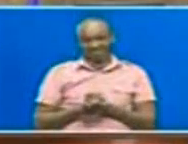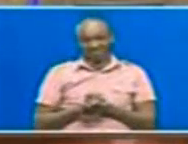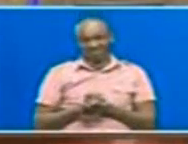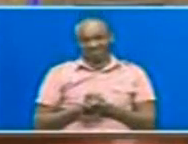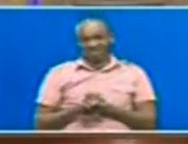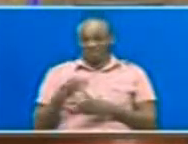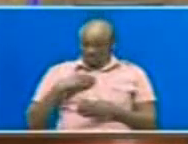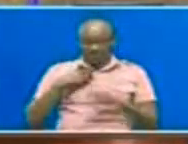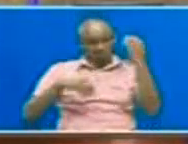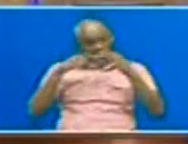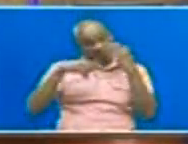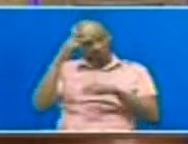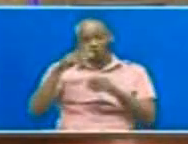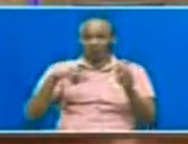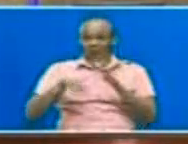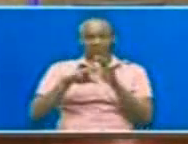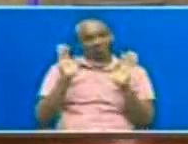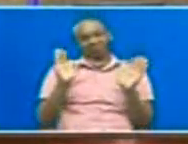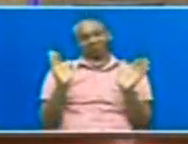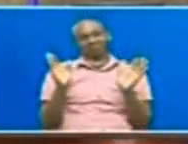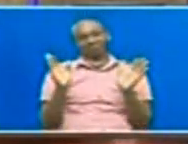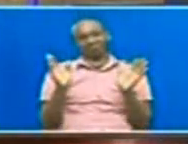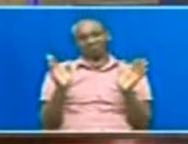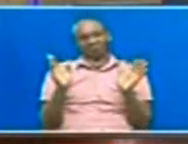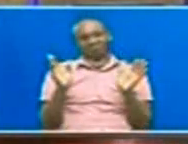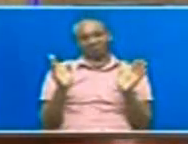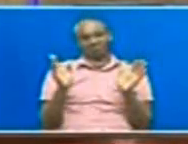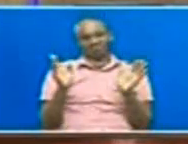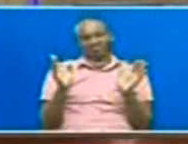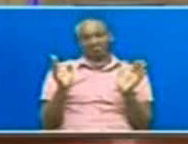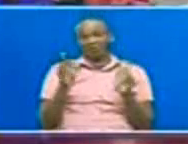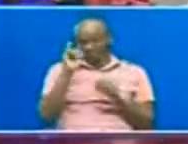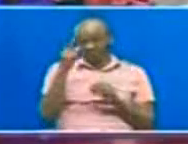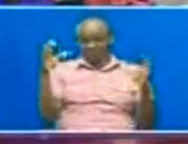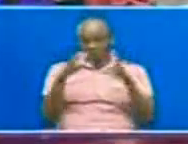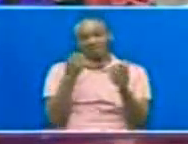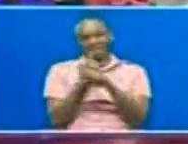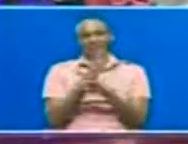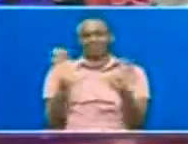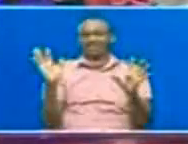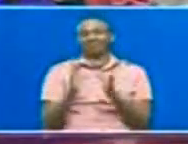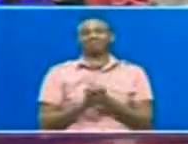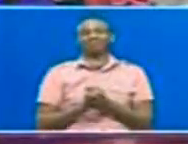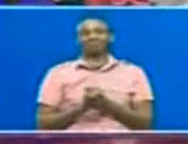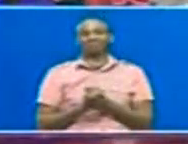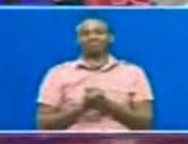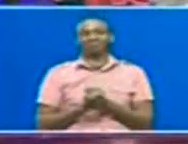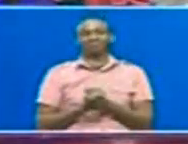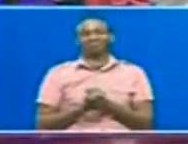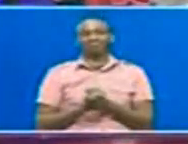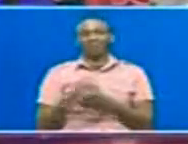I've not played professional football, so I won't be. I won't be in the first 11. Yes, I'll be on the touchline, on the